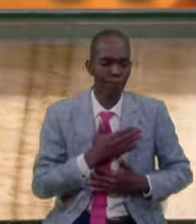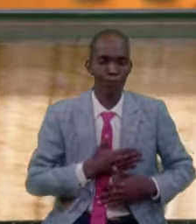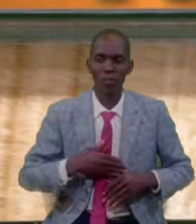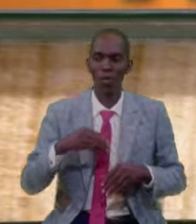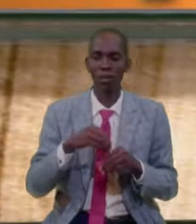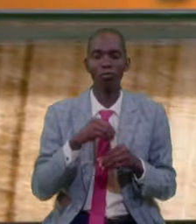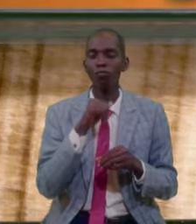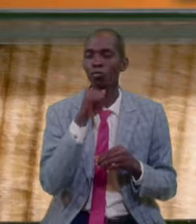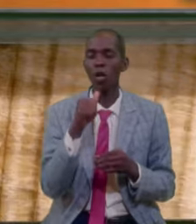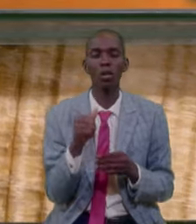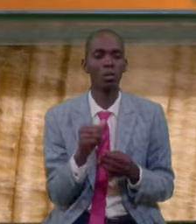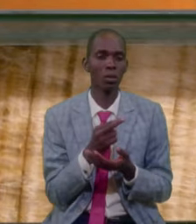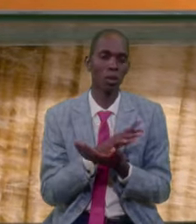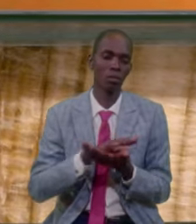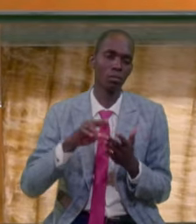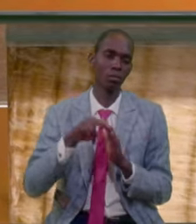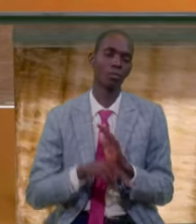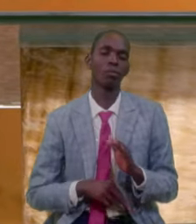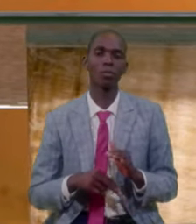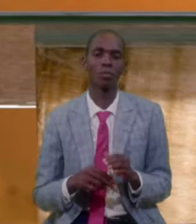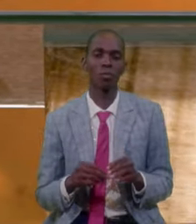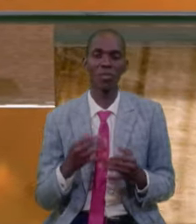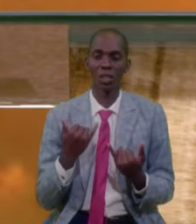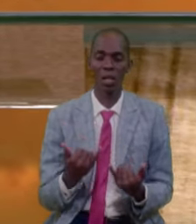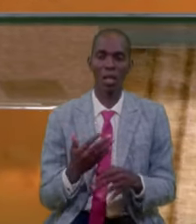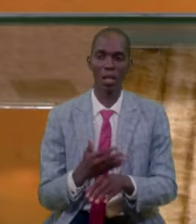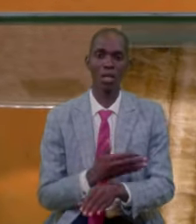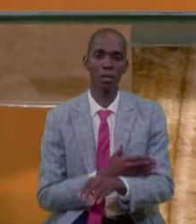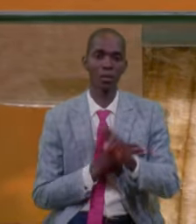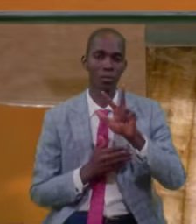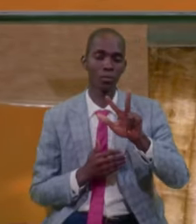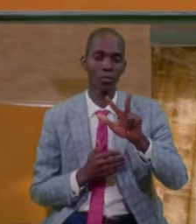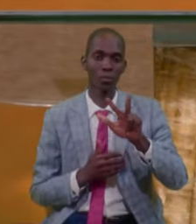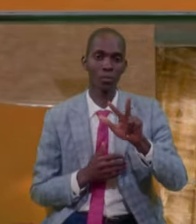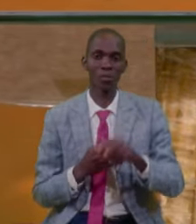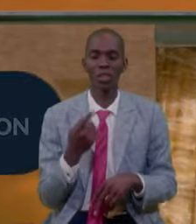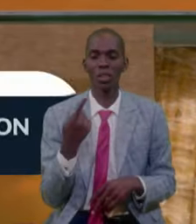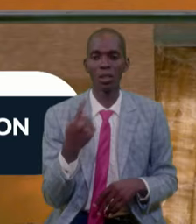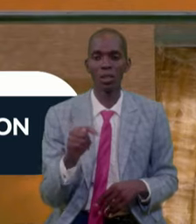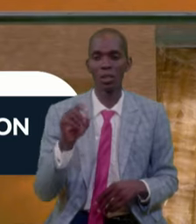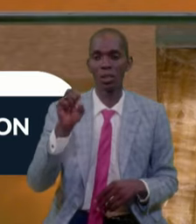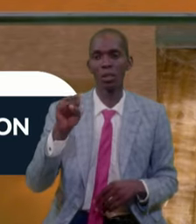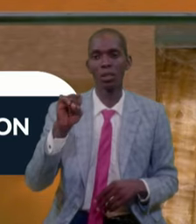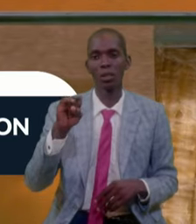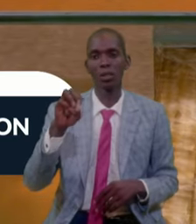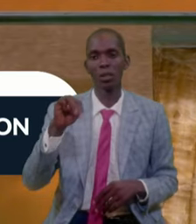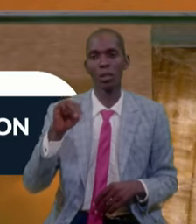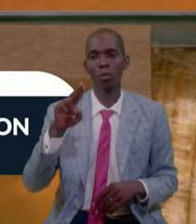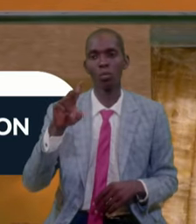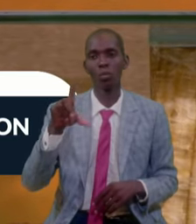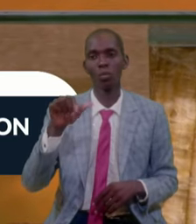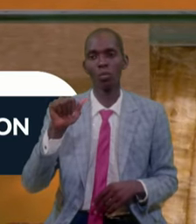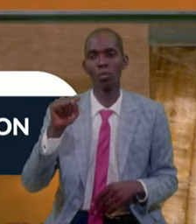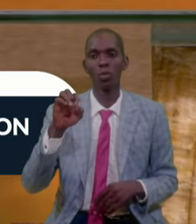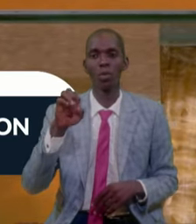unrighteousness. We're looking at number three here. Number three, the simulated fruit without